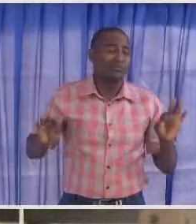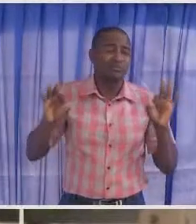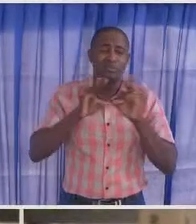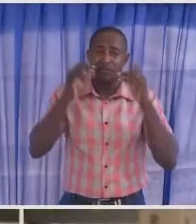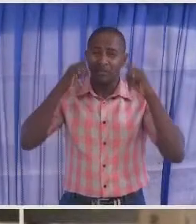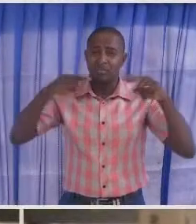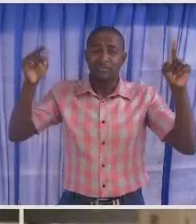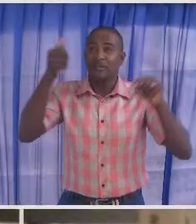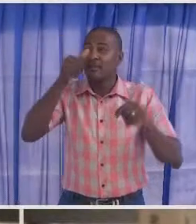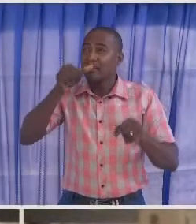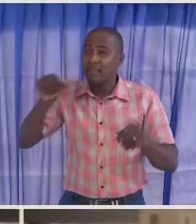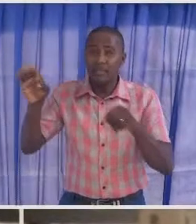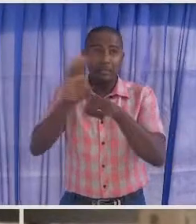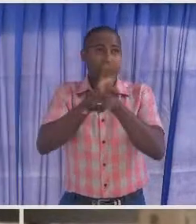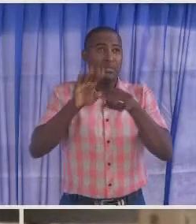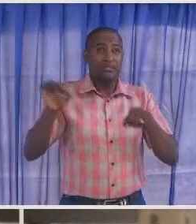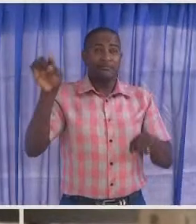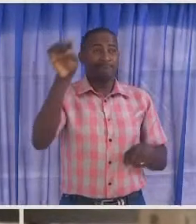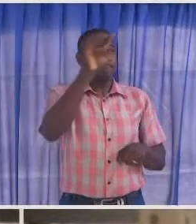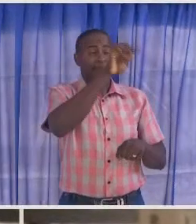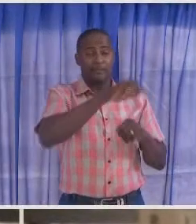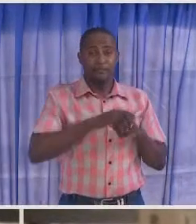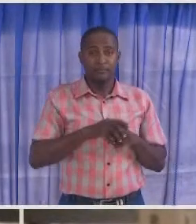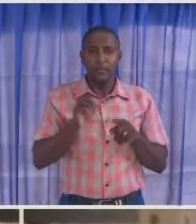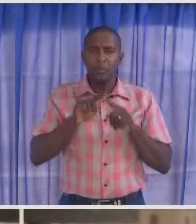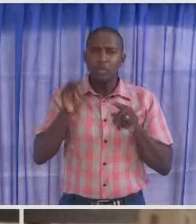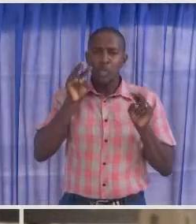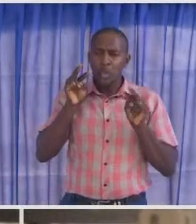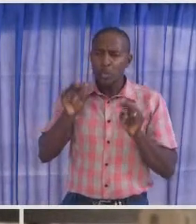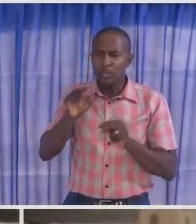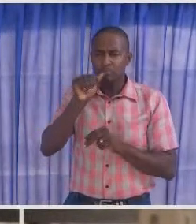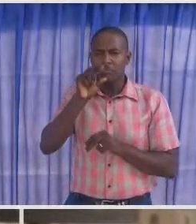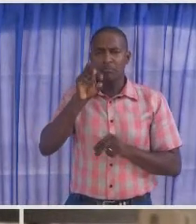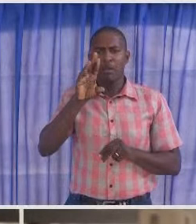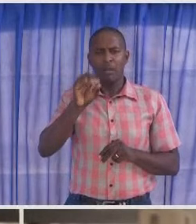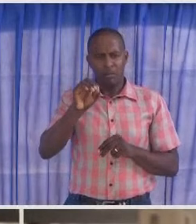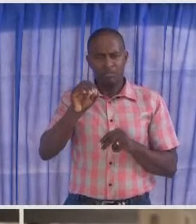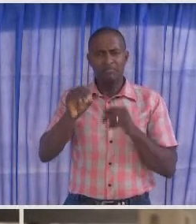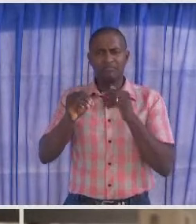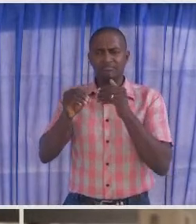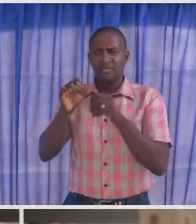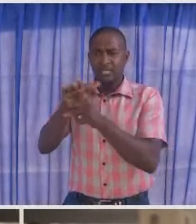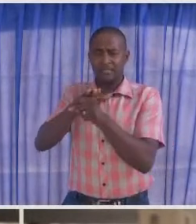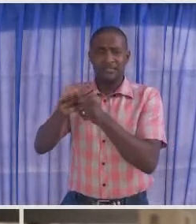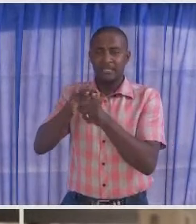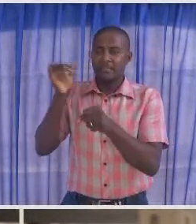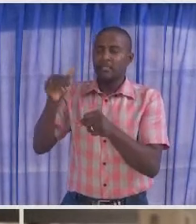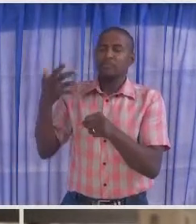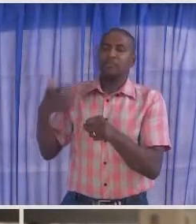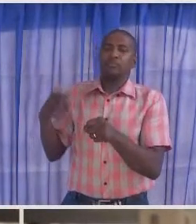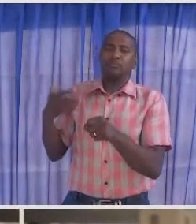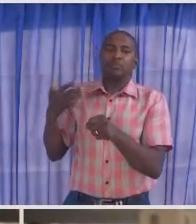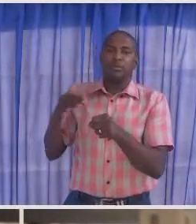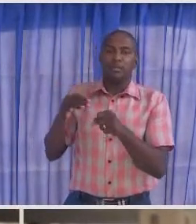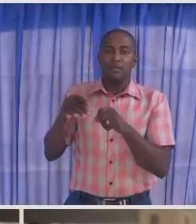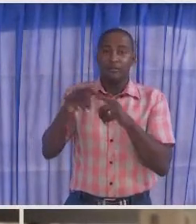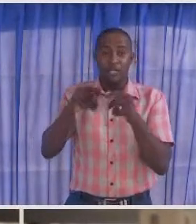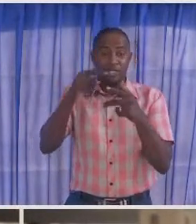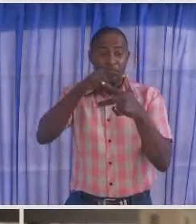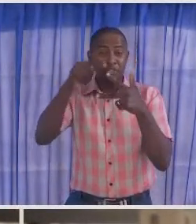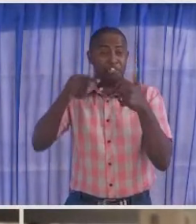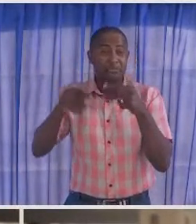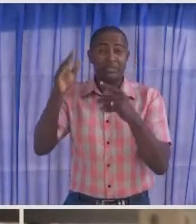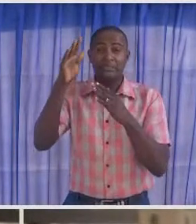any industry. And when you're looking at the agro-productive sector, having access to such a facility, especially for the training